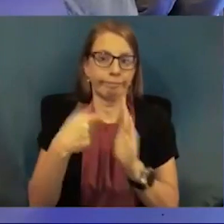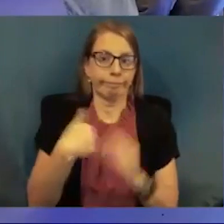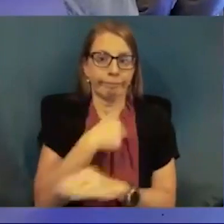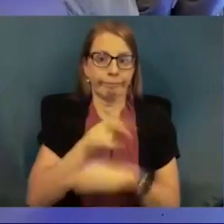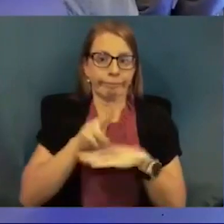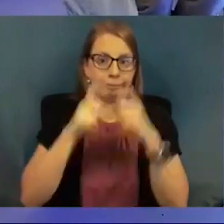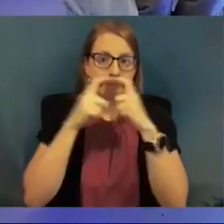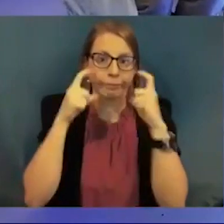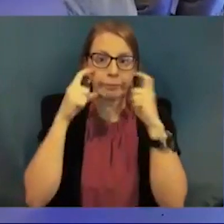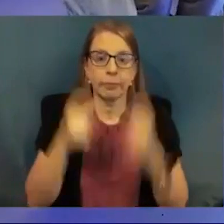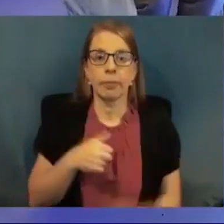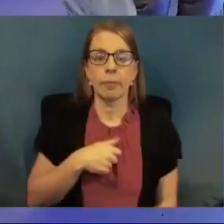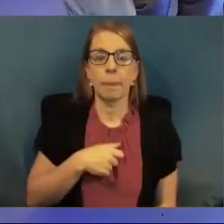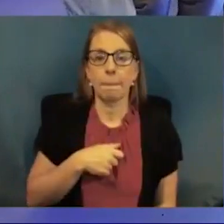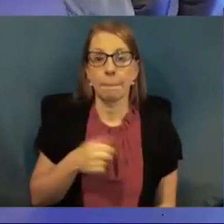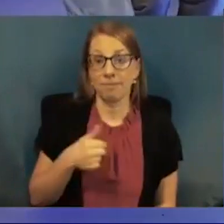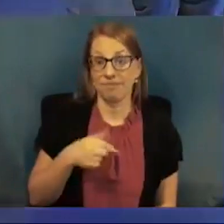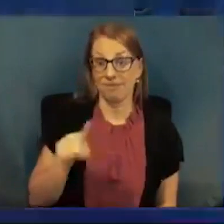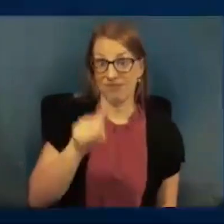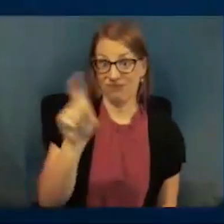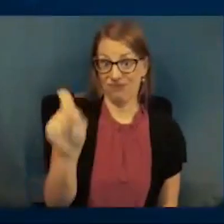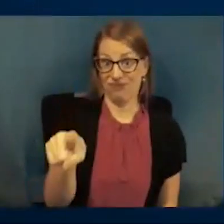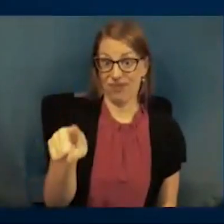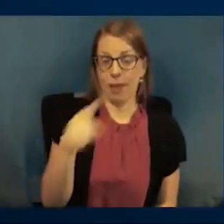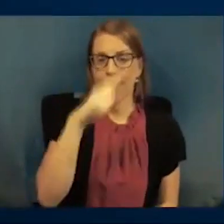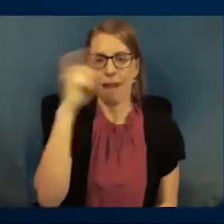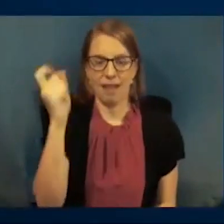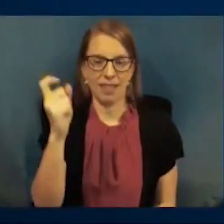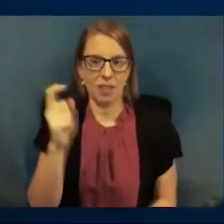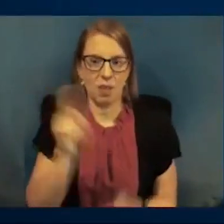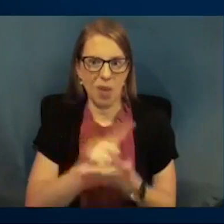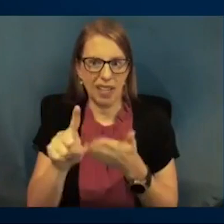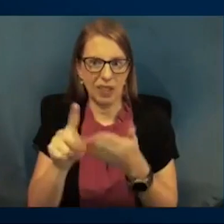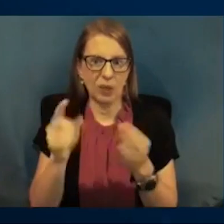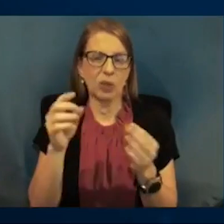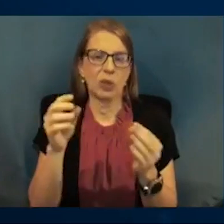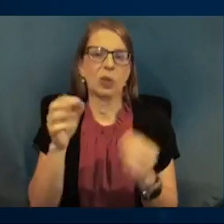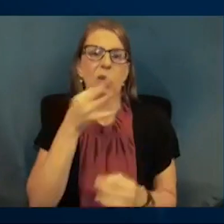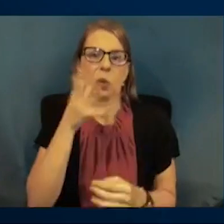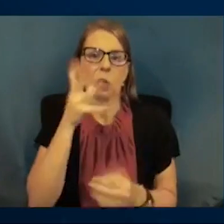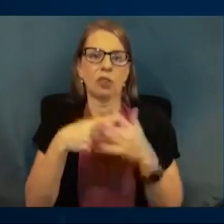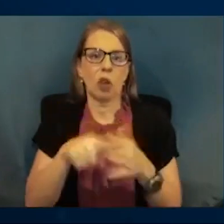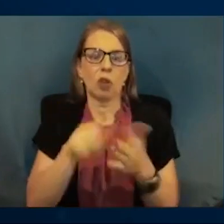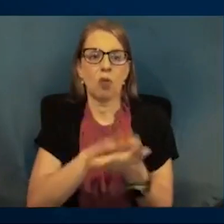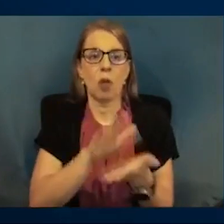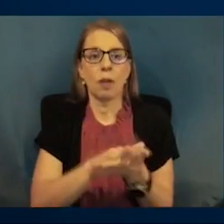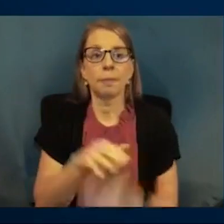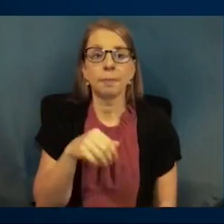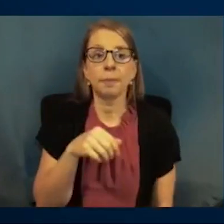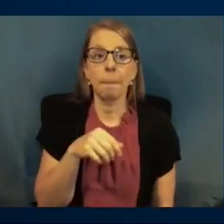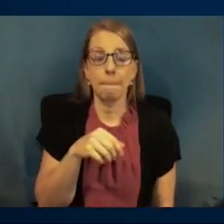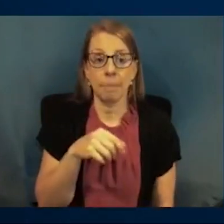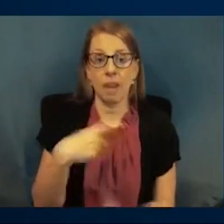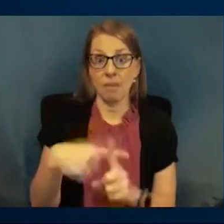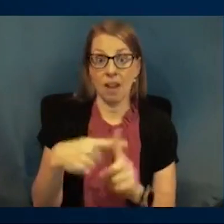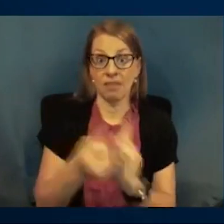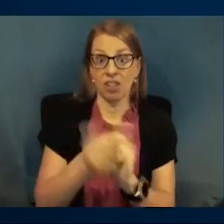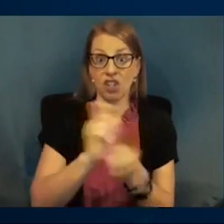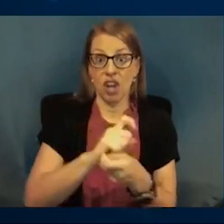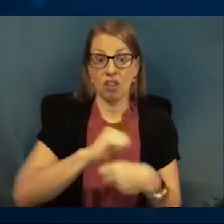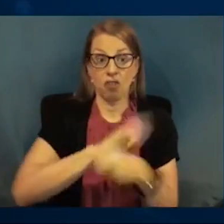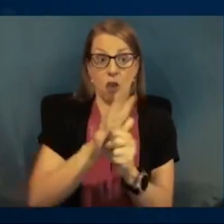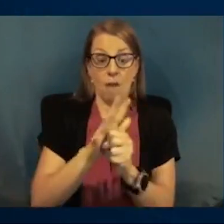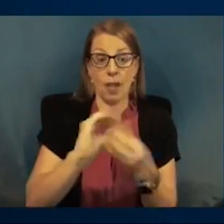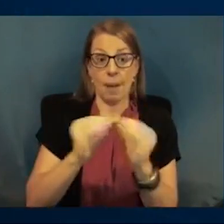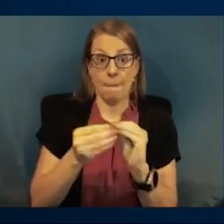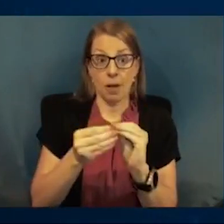week out, so a lot of parents want to know. Okay, so how soon do you think that we'll see a positive change in COVID numbers due to the new KCMO mask mandate? Well, I think it all depends